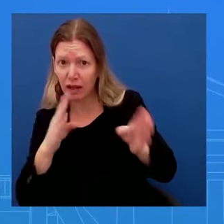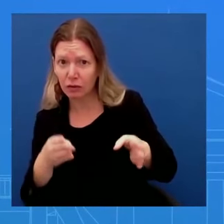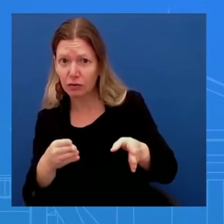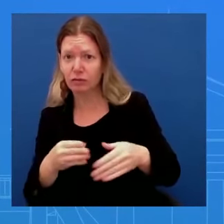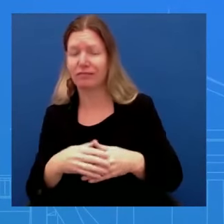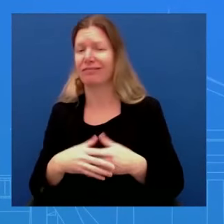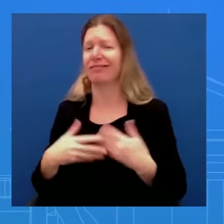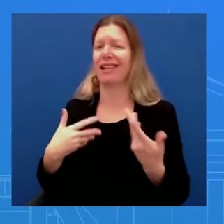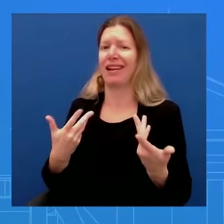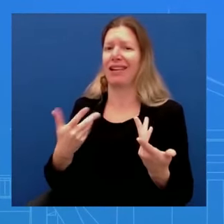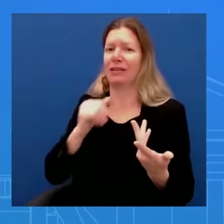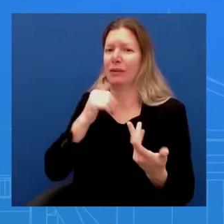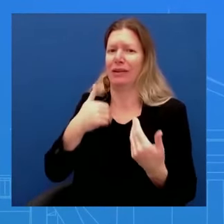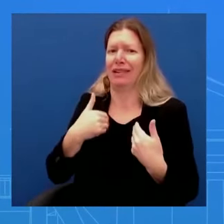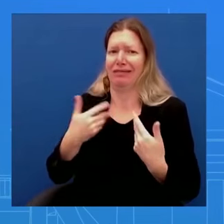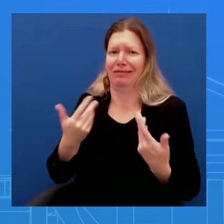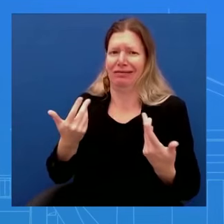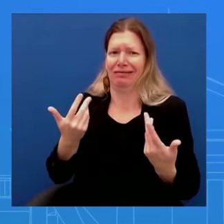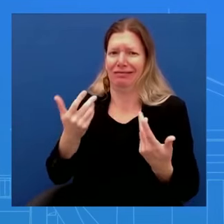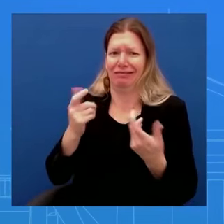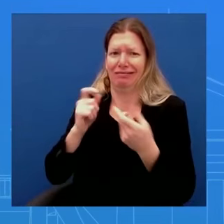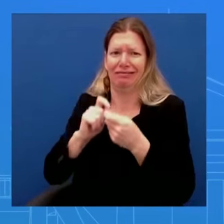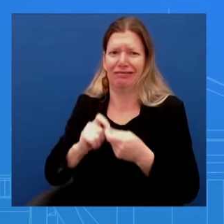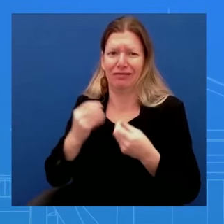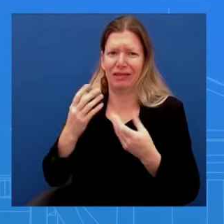wouldn't, there'd be no way for me to have that information.